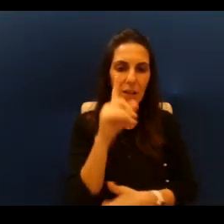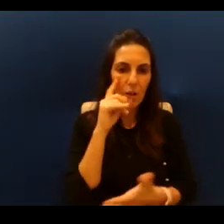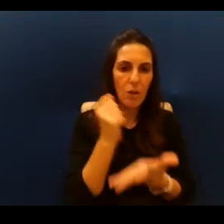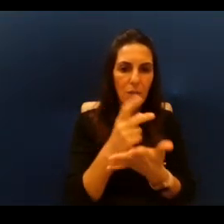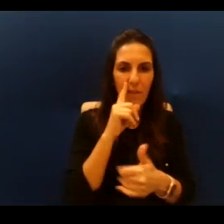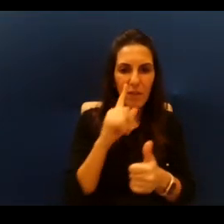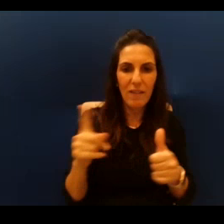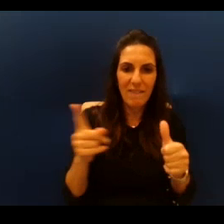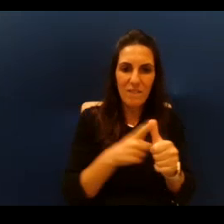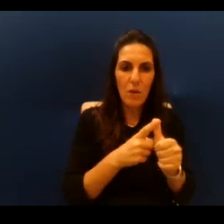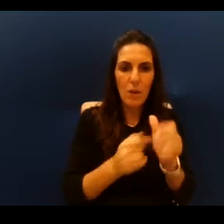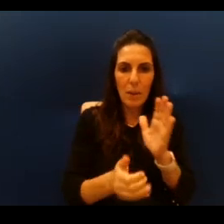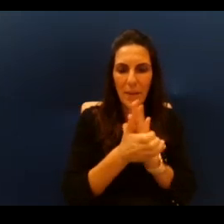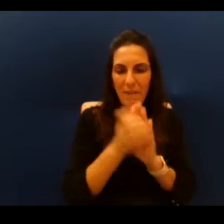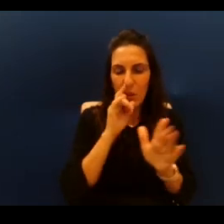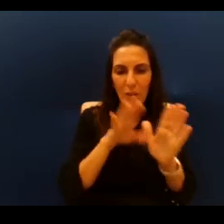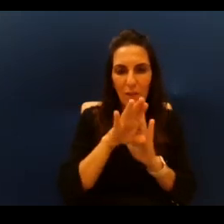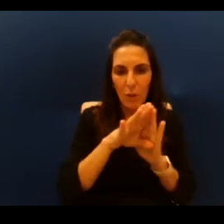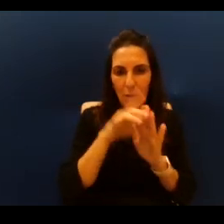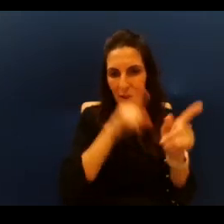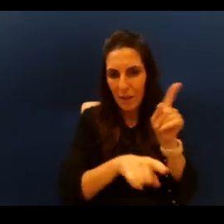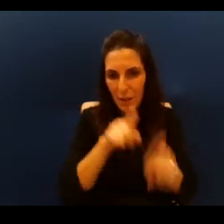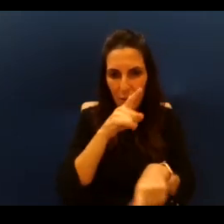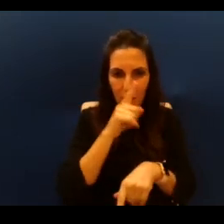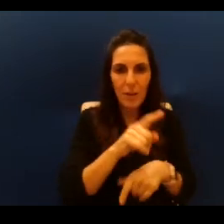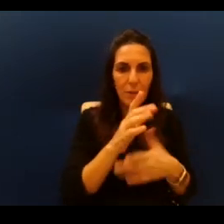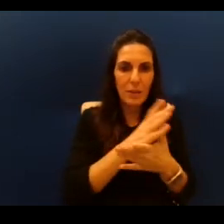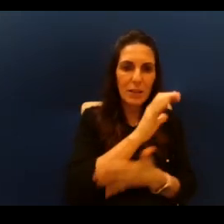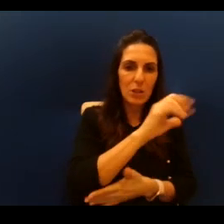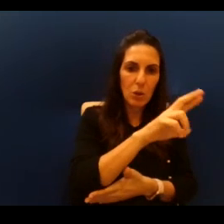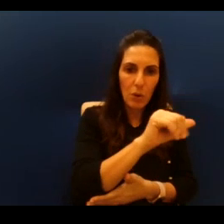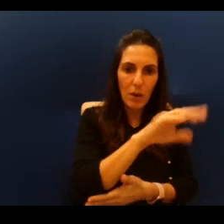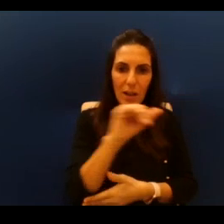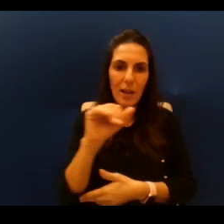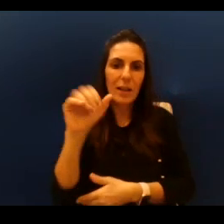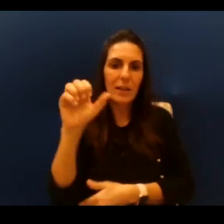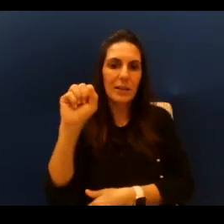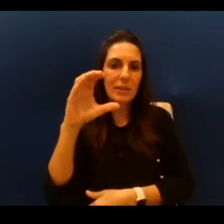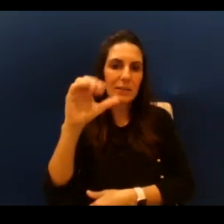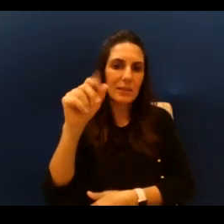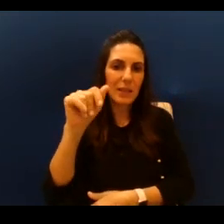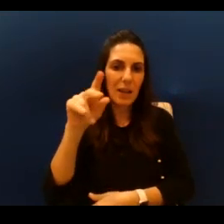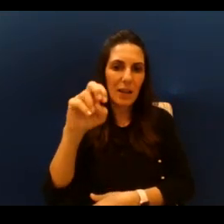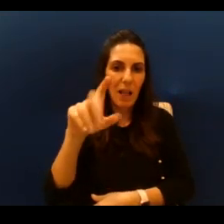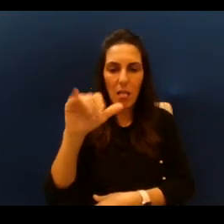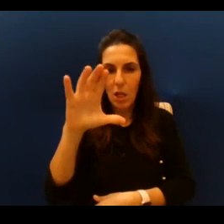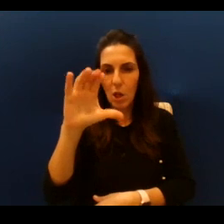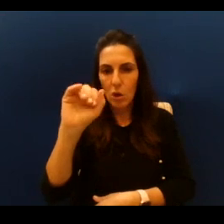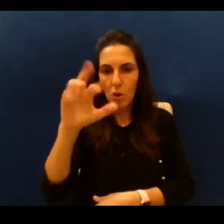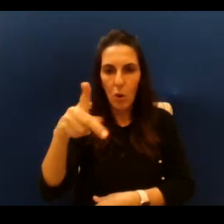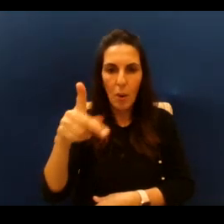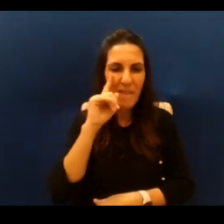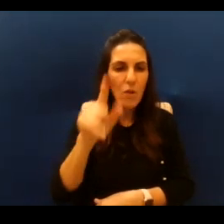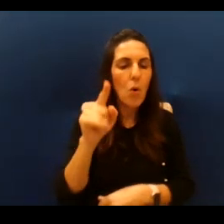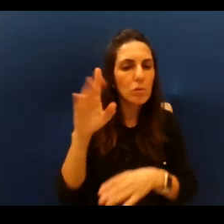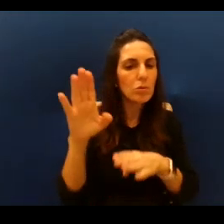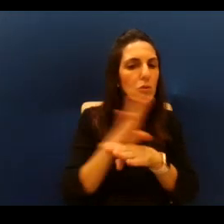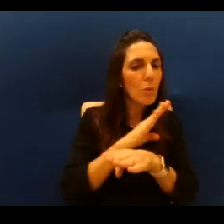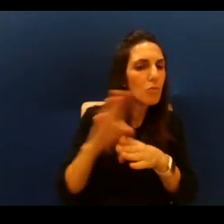first amendment to the development agreement between the CRA and Centennial Management Corporation, Wells Landing Apartments, LLC, for the commercial